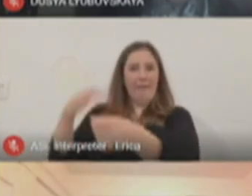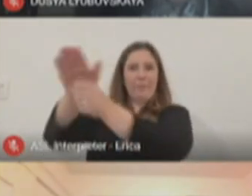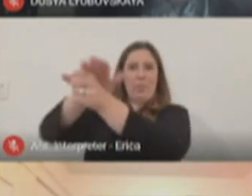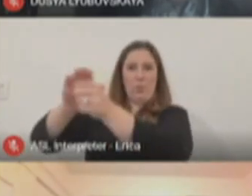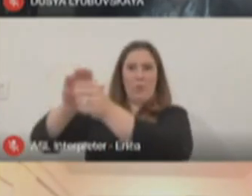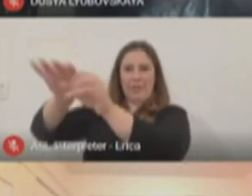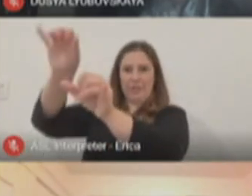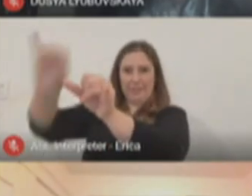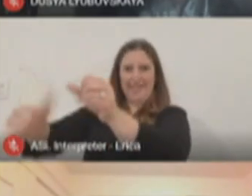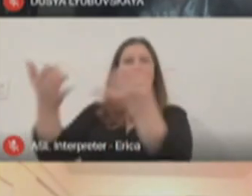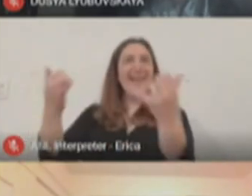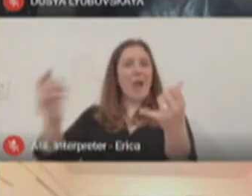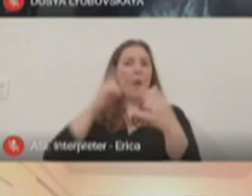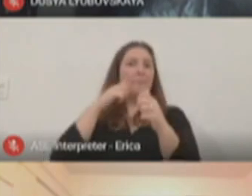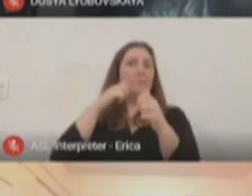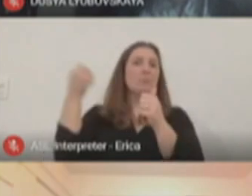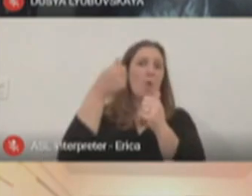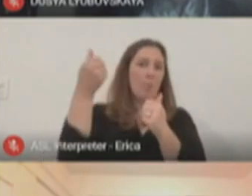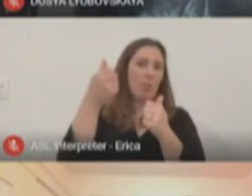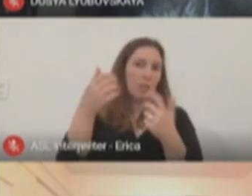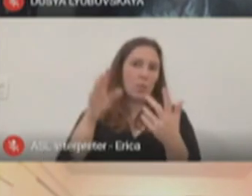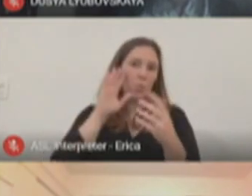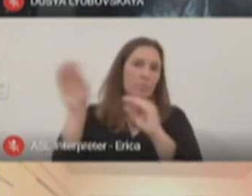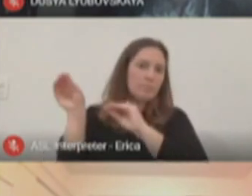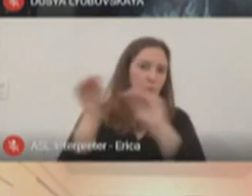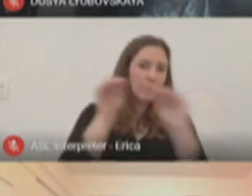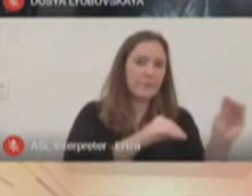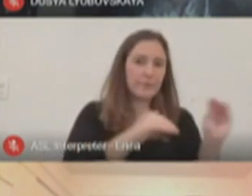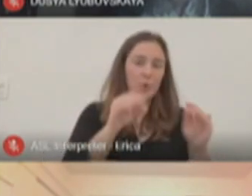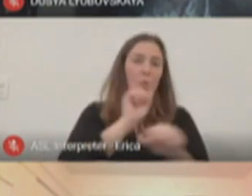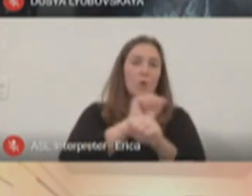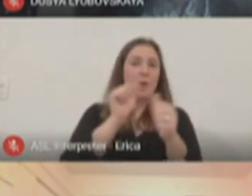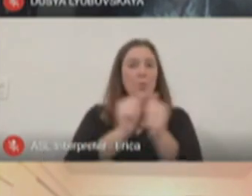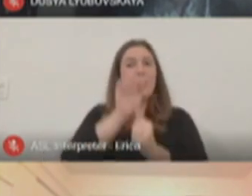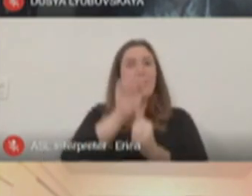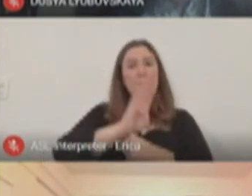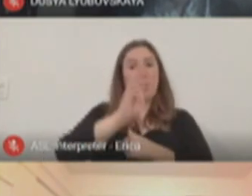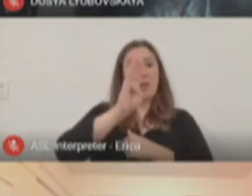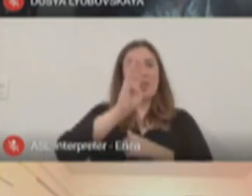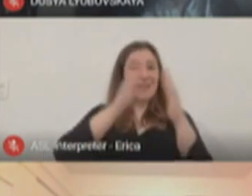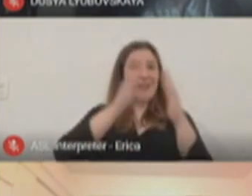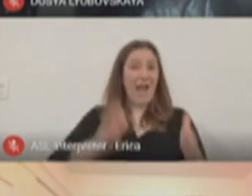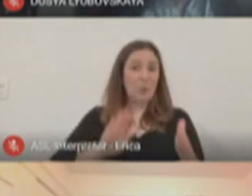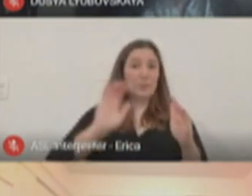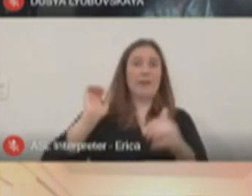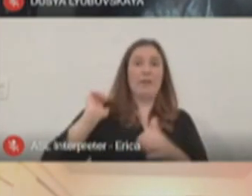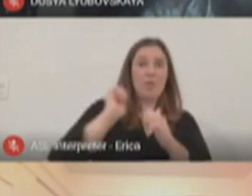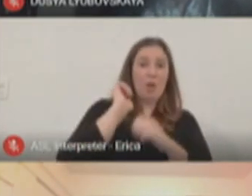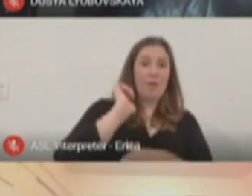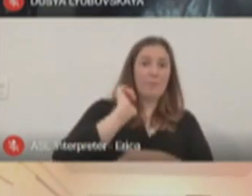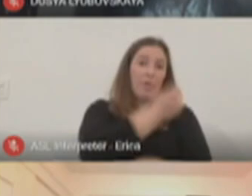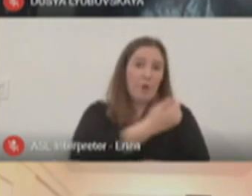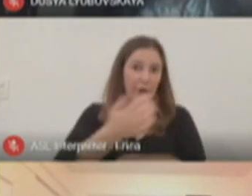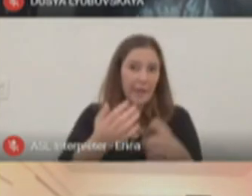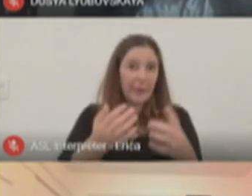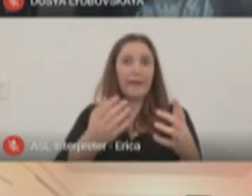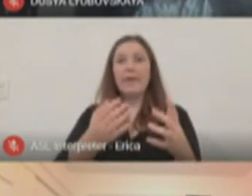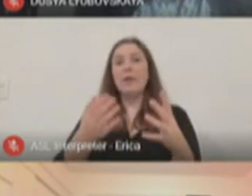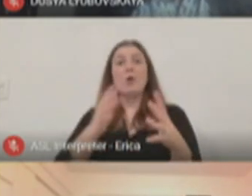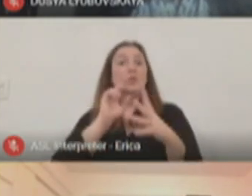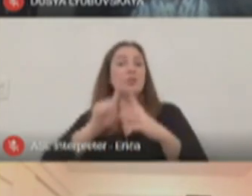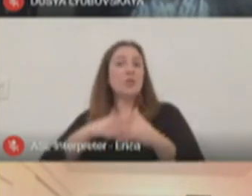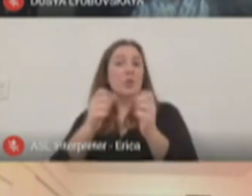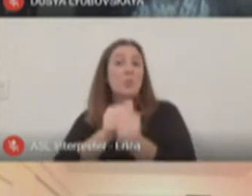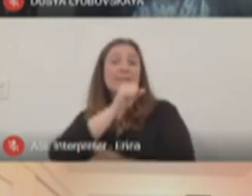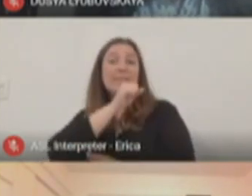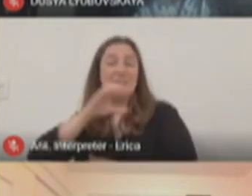VHA development, Boston Housing Authority, and bringing clinics to people. We started with our senior buildings with people living